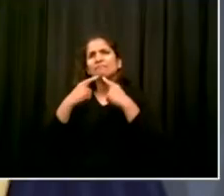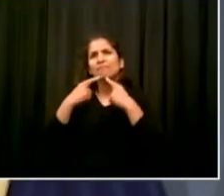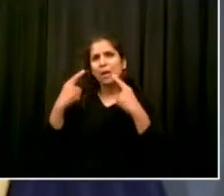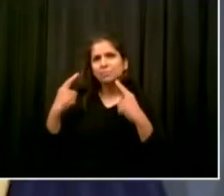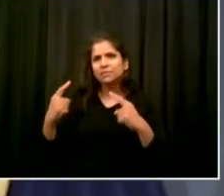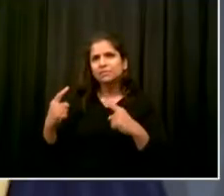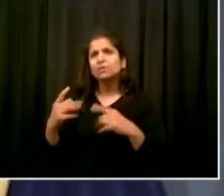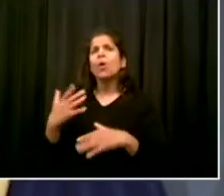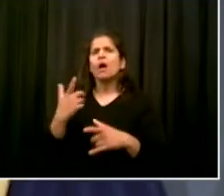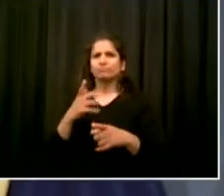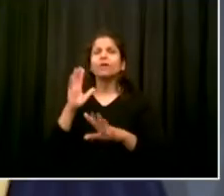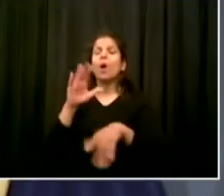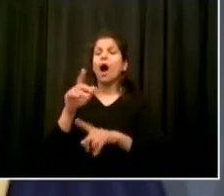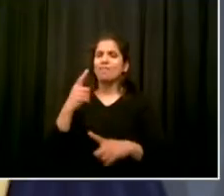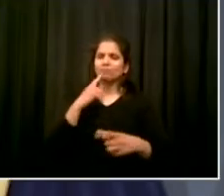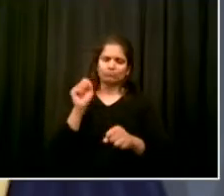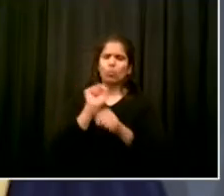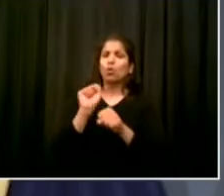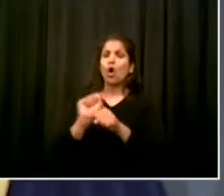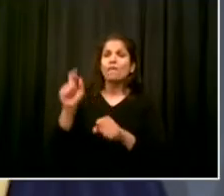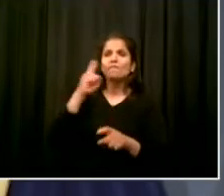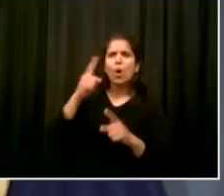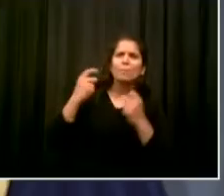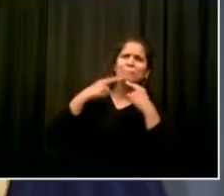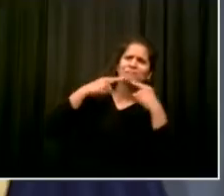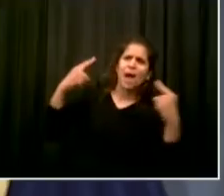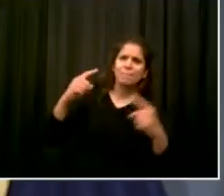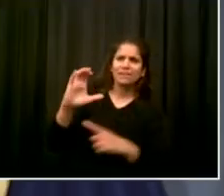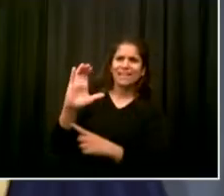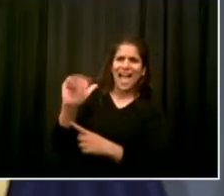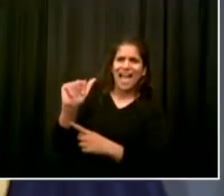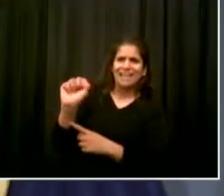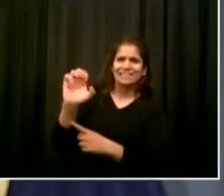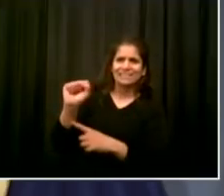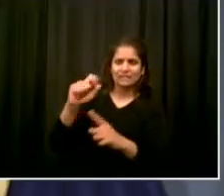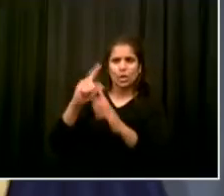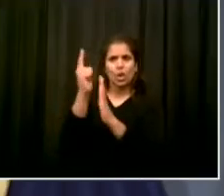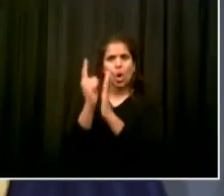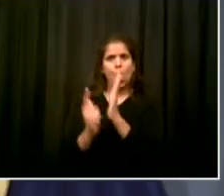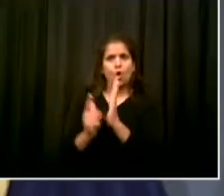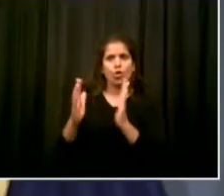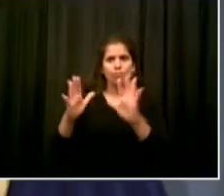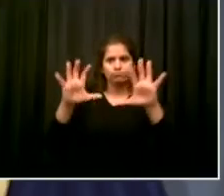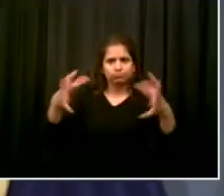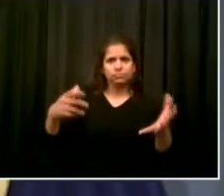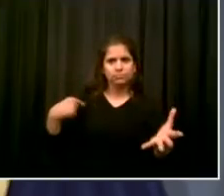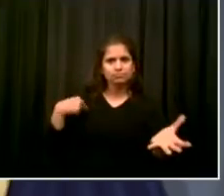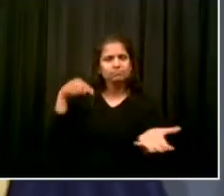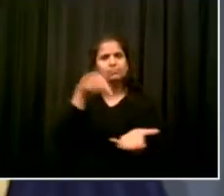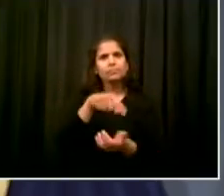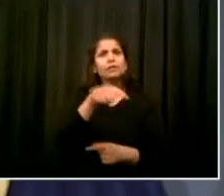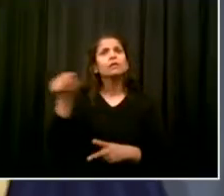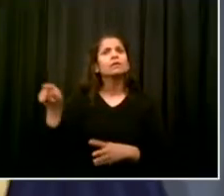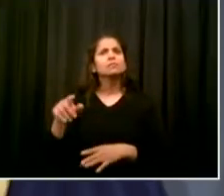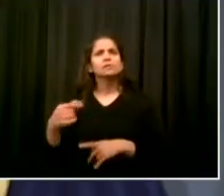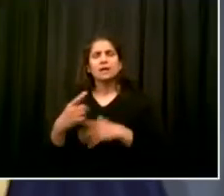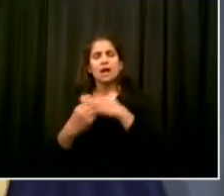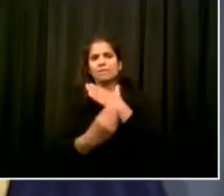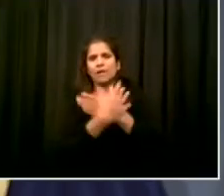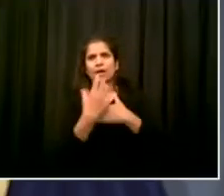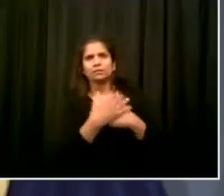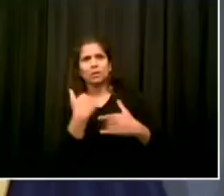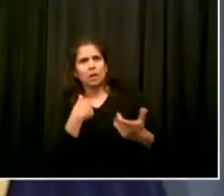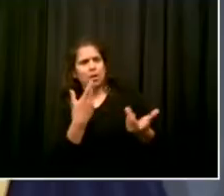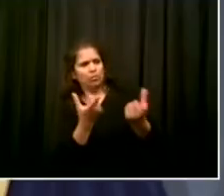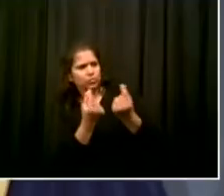New York State and this is how it has to be dealt with. I would have unquestionably wanted to see more disclosure if it was